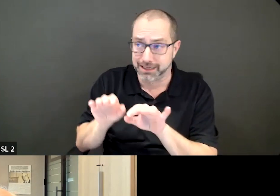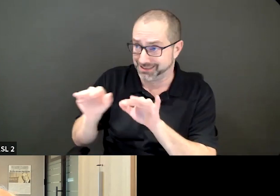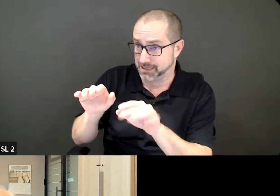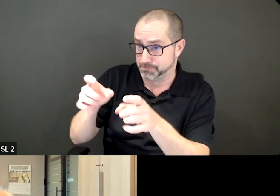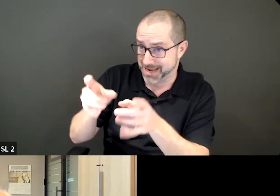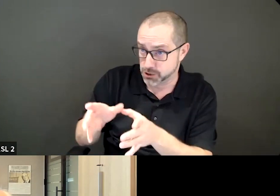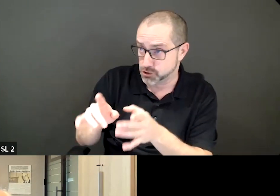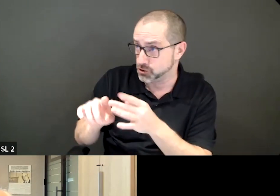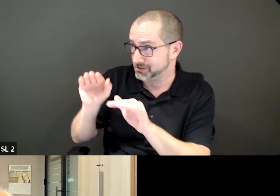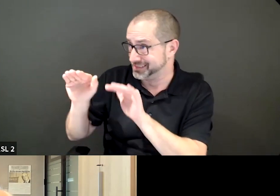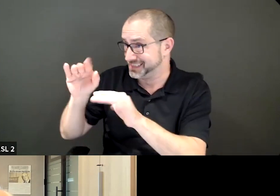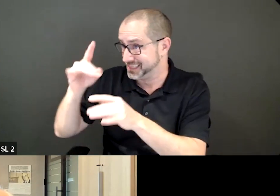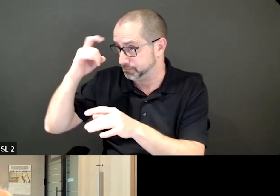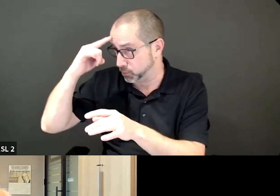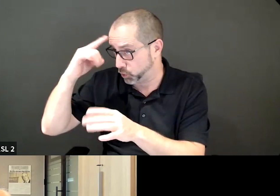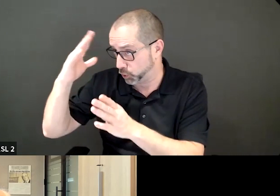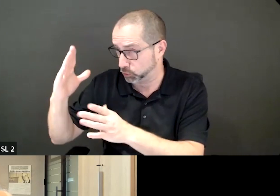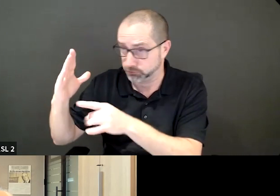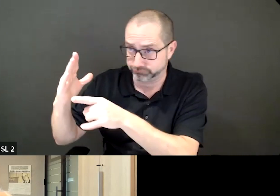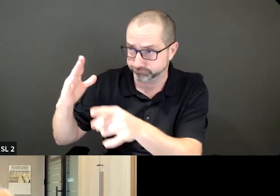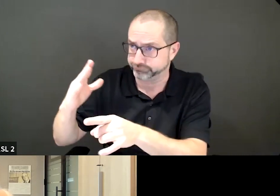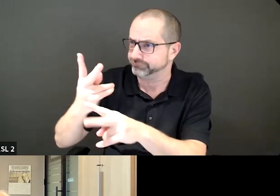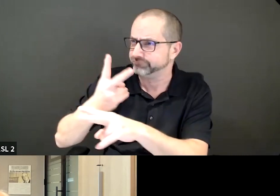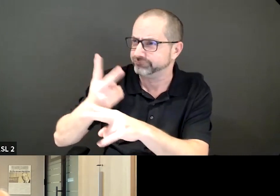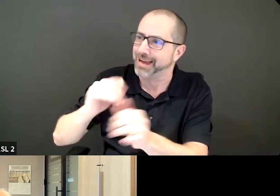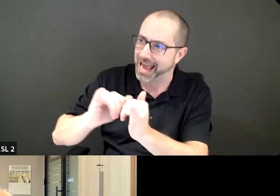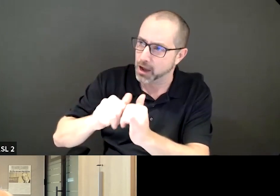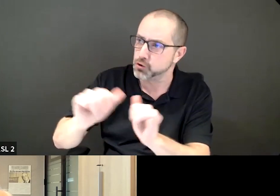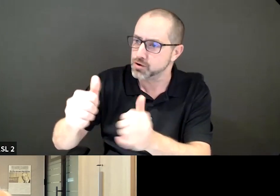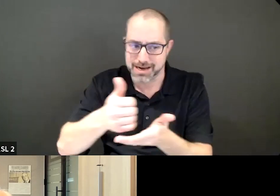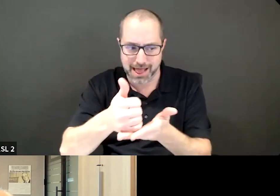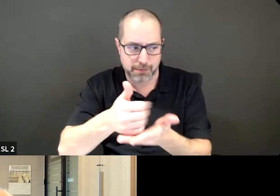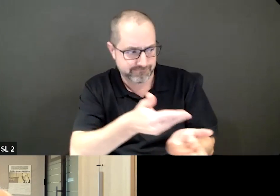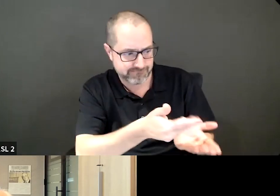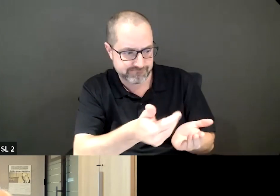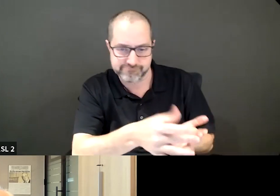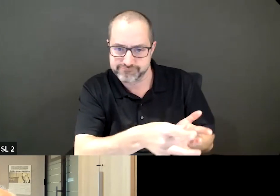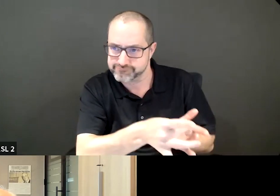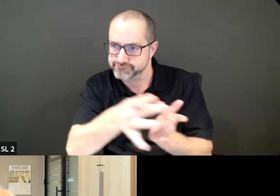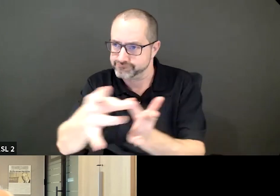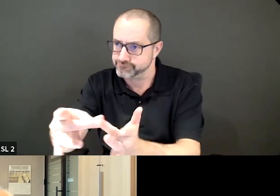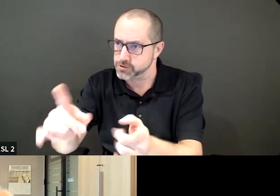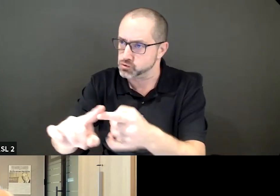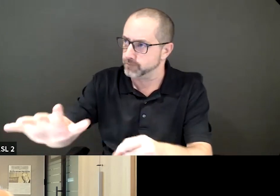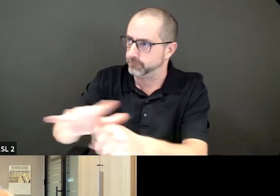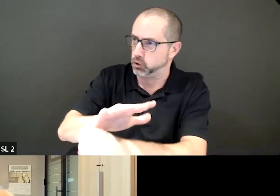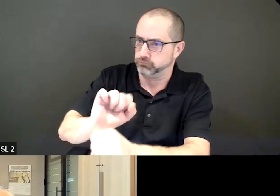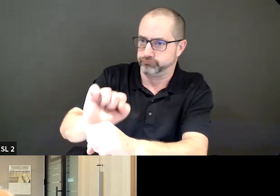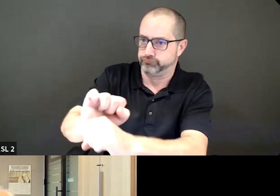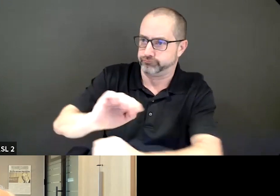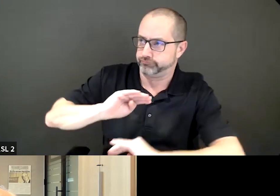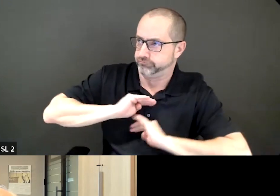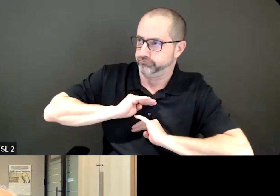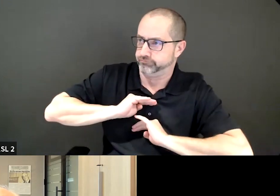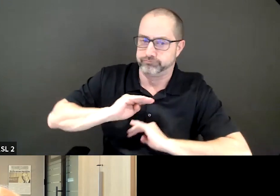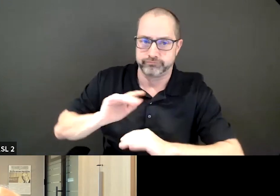employers look at how they can be helpful in terms of easing people to achieve their full potential in the